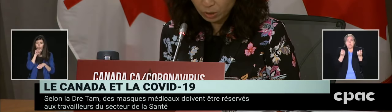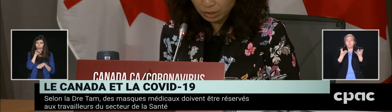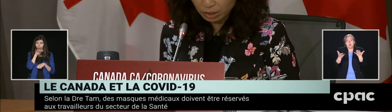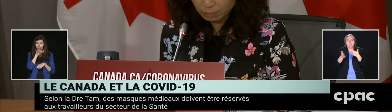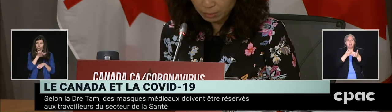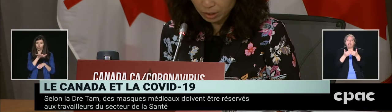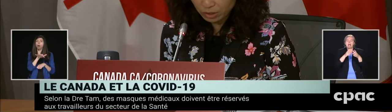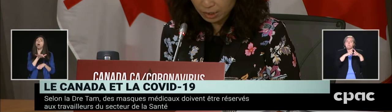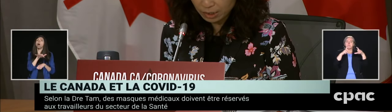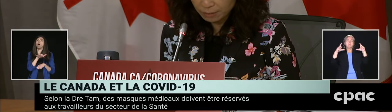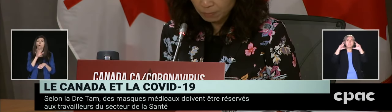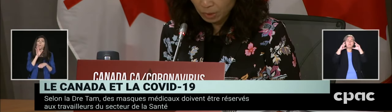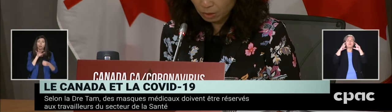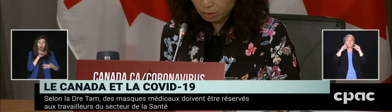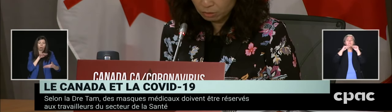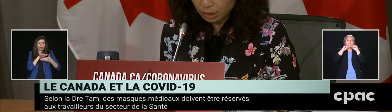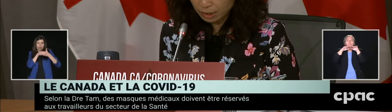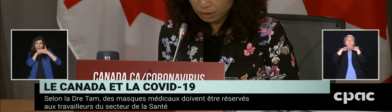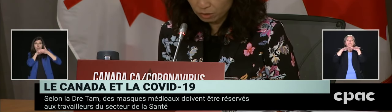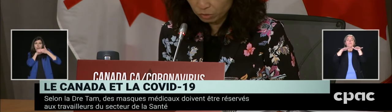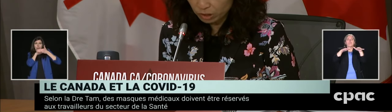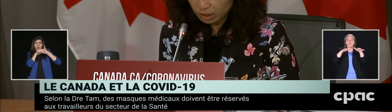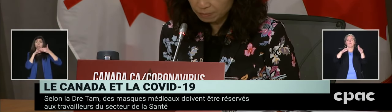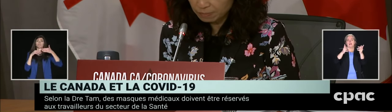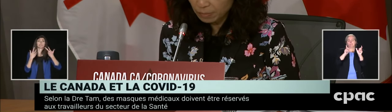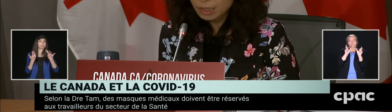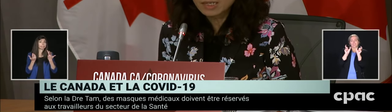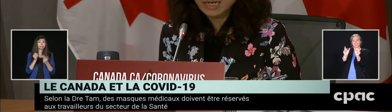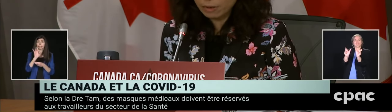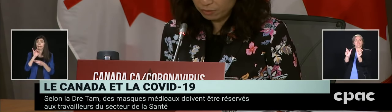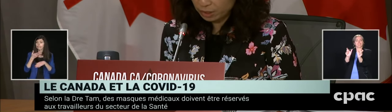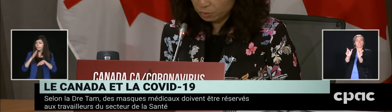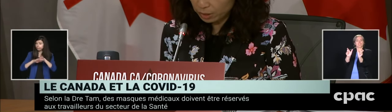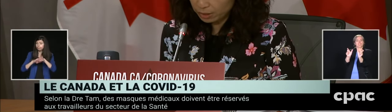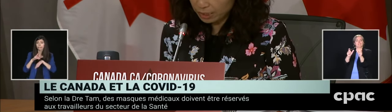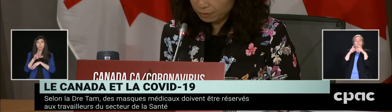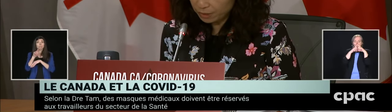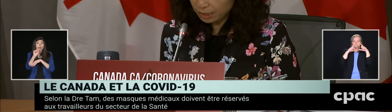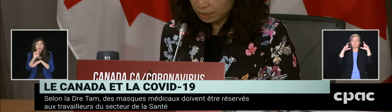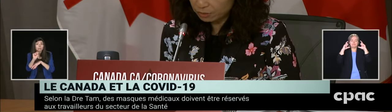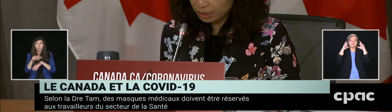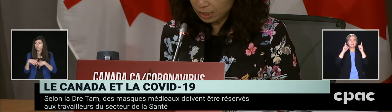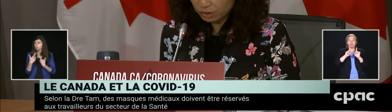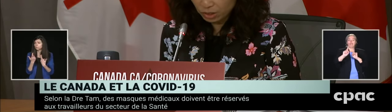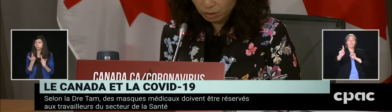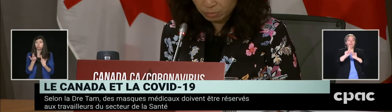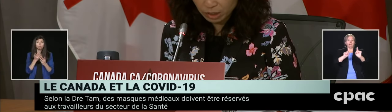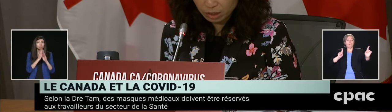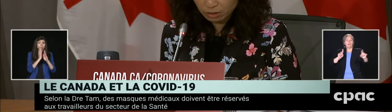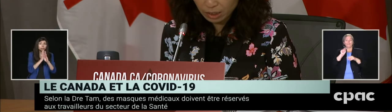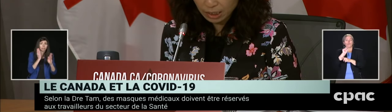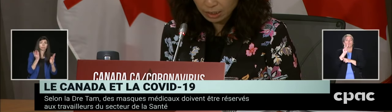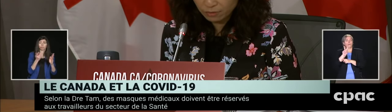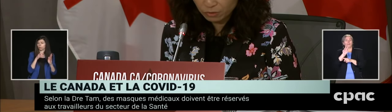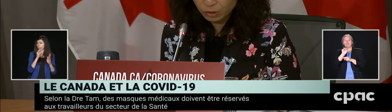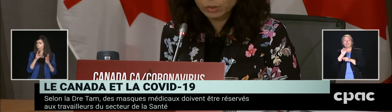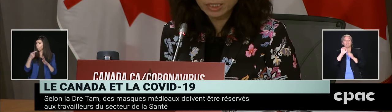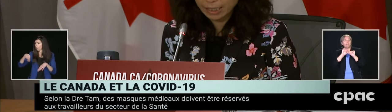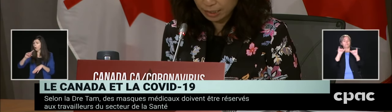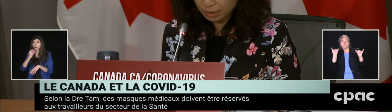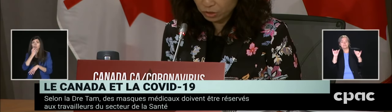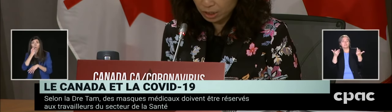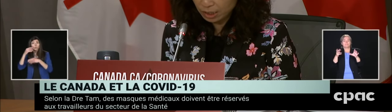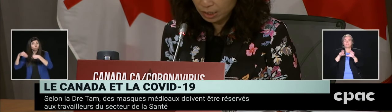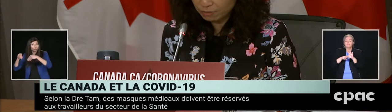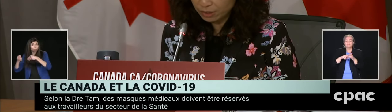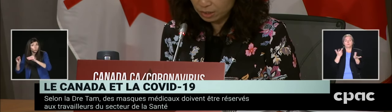such as while you're on public transit or getting groceries. However, wearing a face covering does not preclude the need for frequent